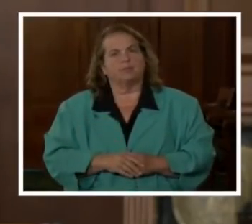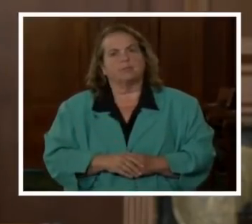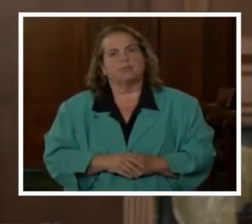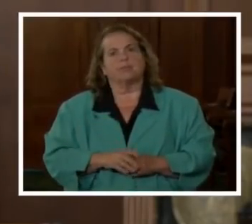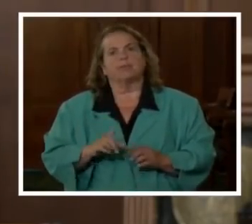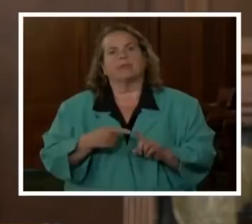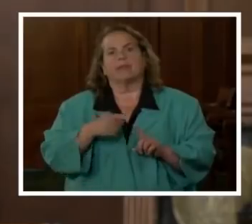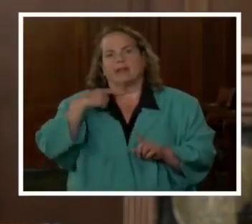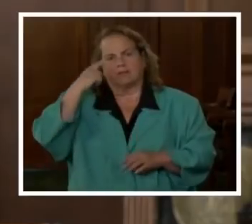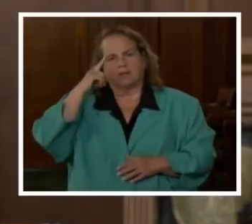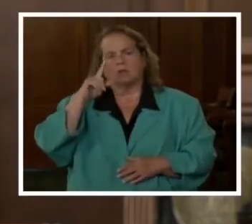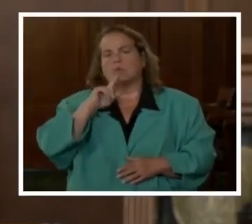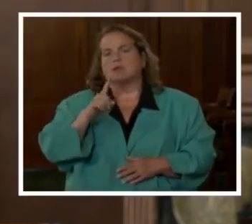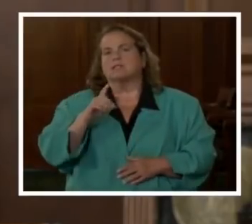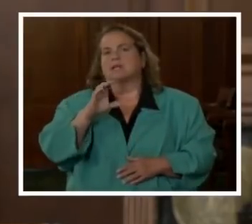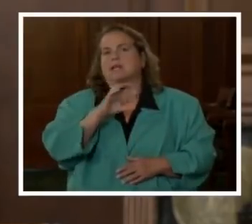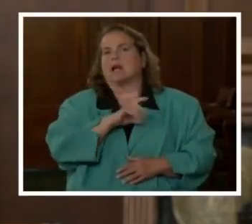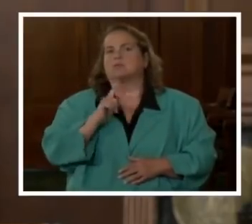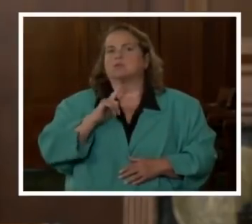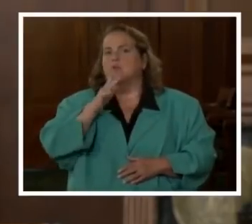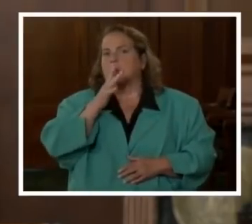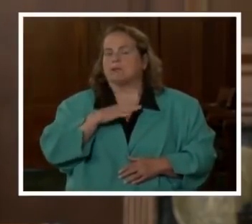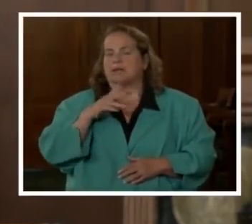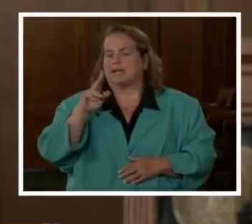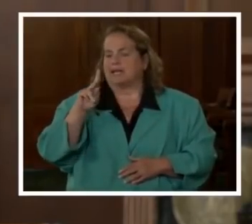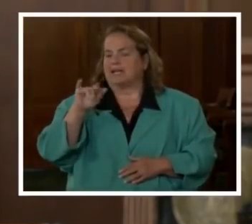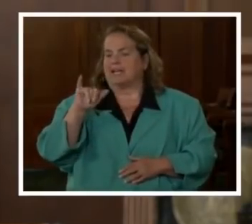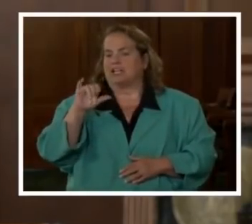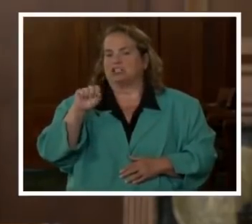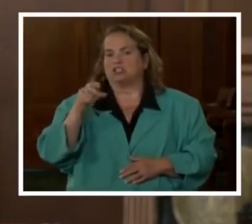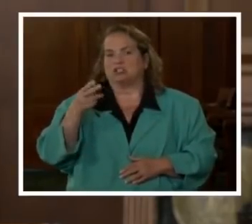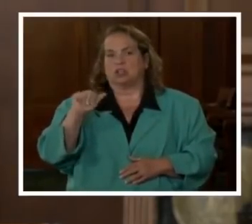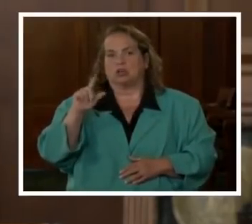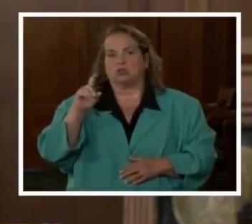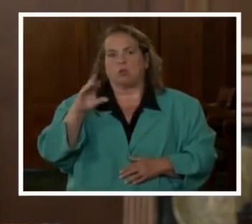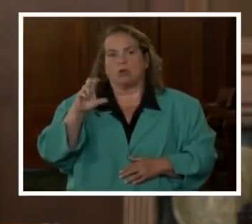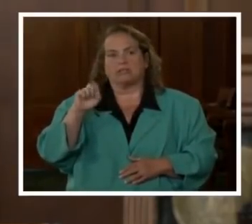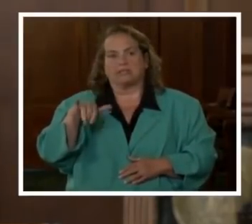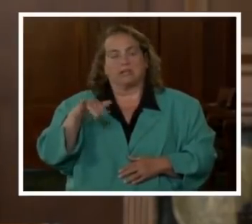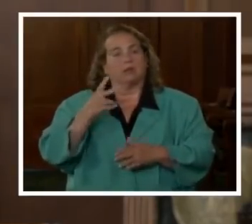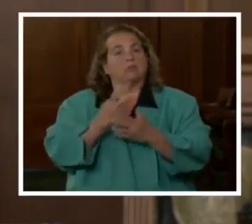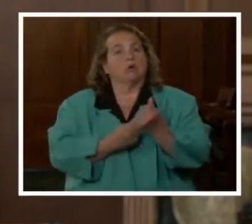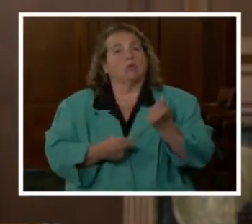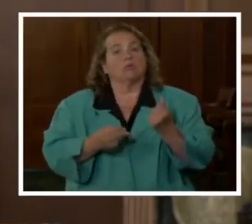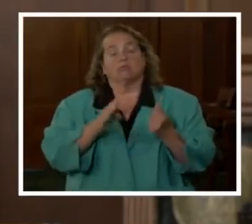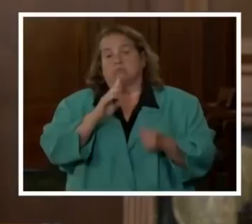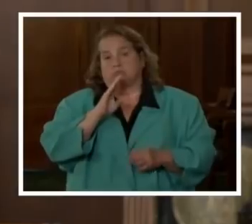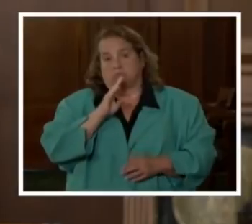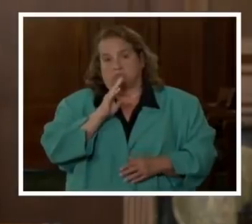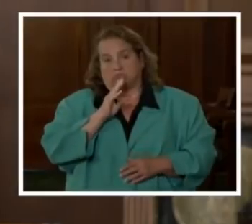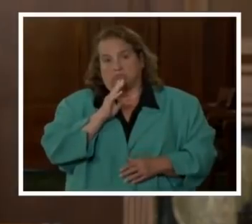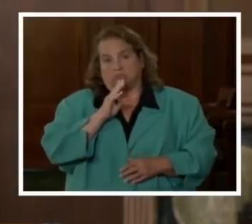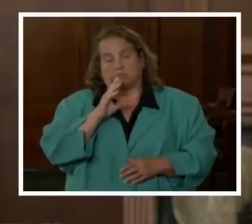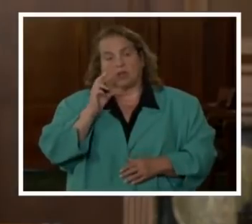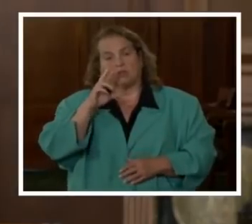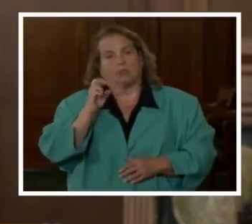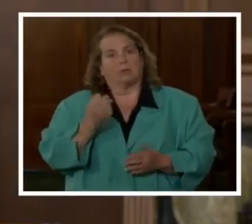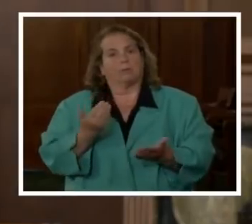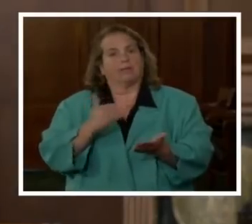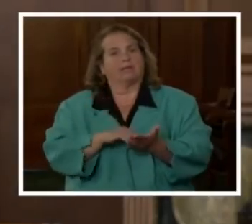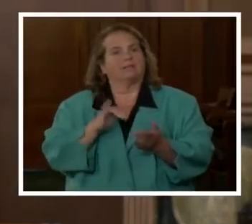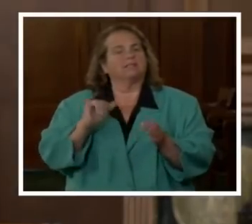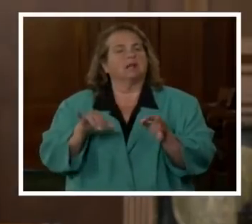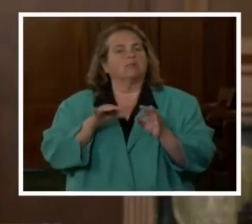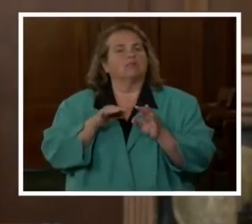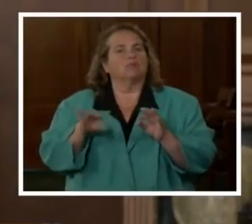And then I think it was Councilwoman Keisha Dorsey. They both spoke. They repeated the same